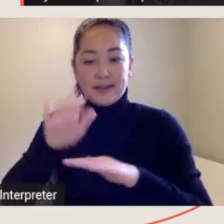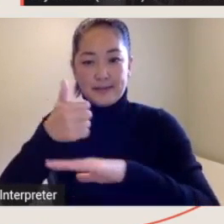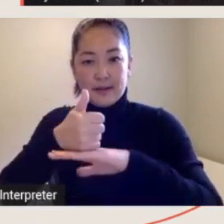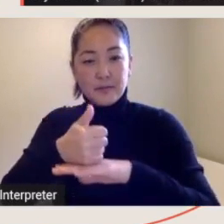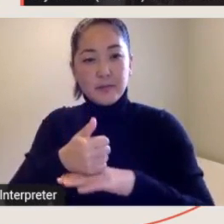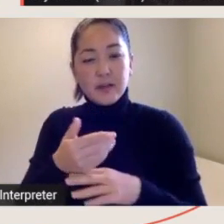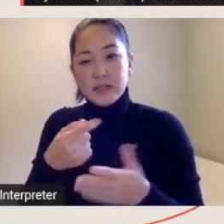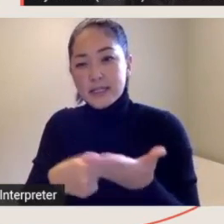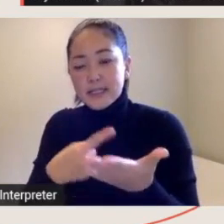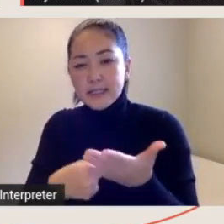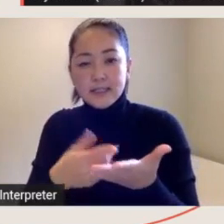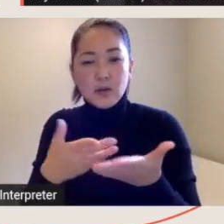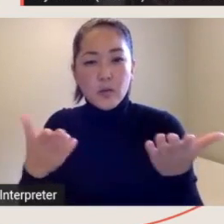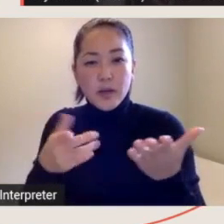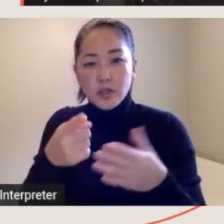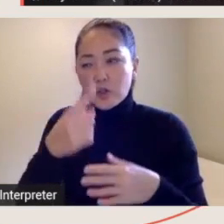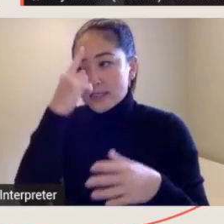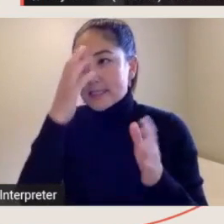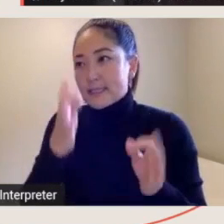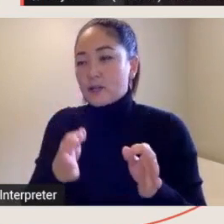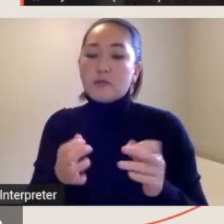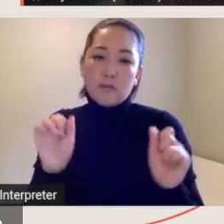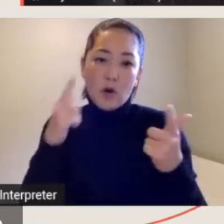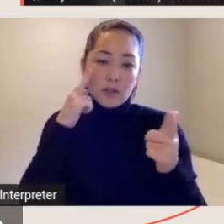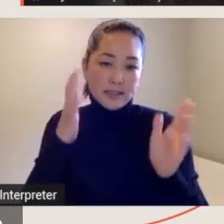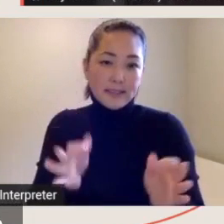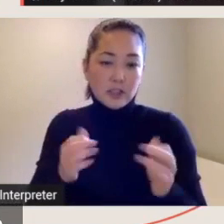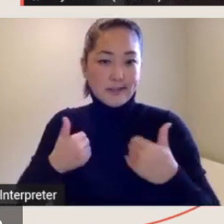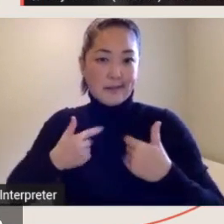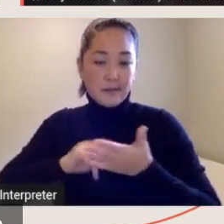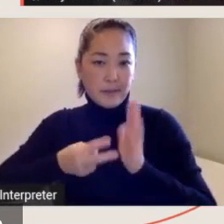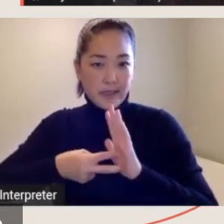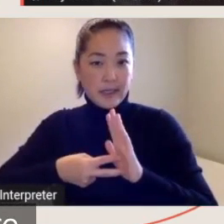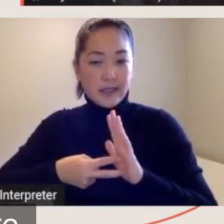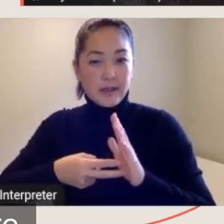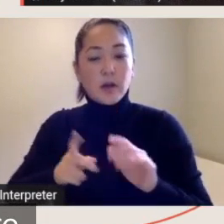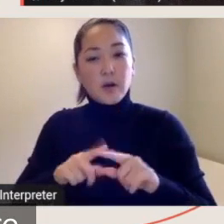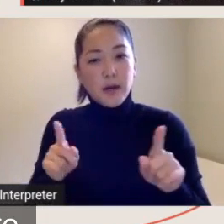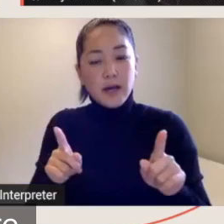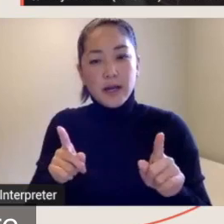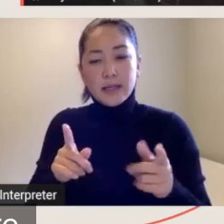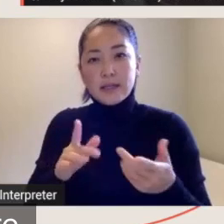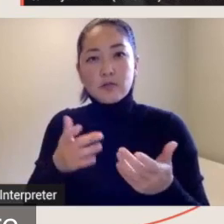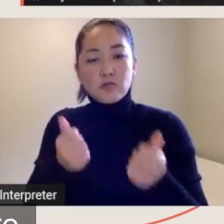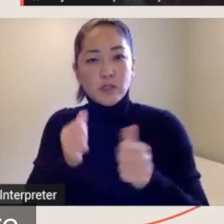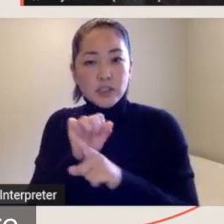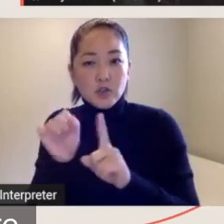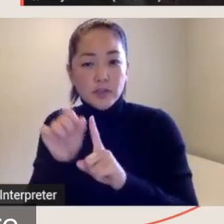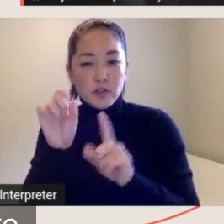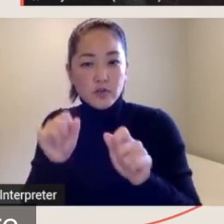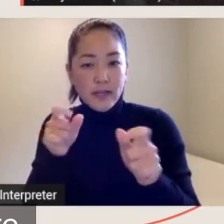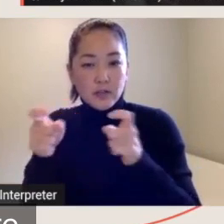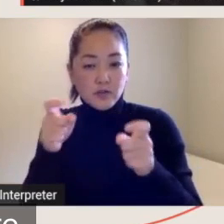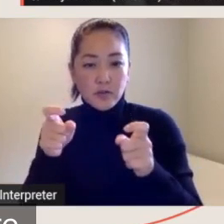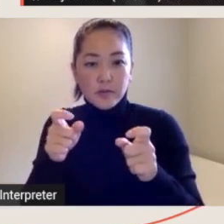decisions and some of the things, I guess, I mean, all decisions were intentional, but I guess some of the things that you were able to control a little bit more